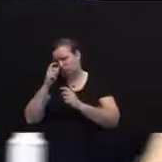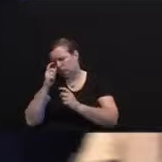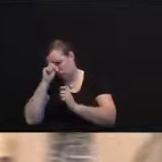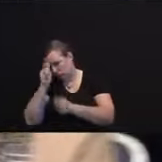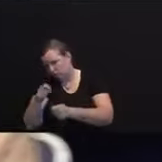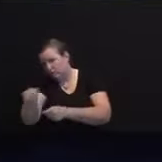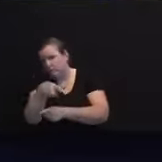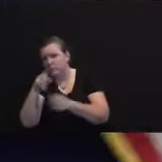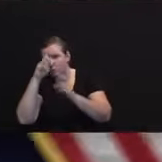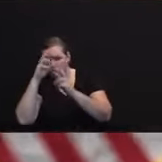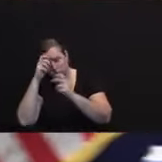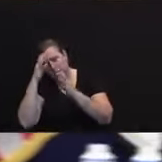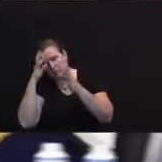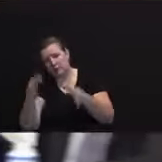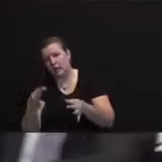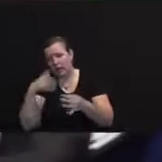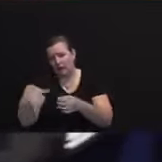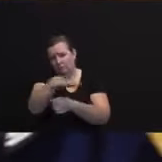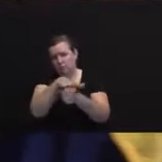Tina, thank you for that.